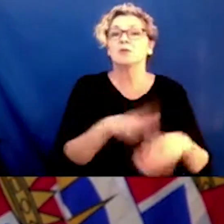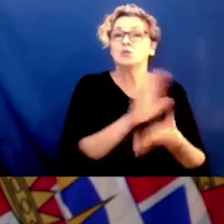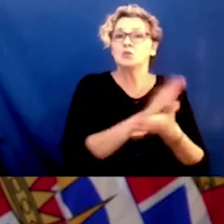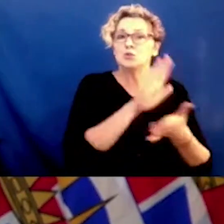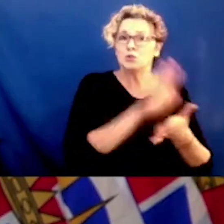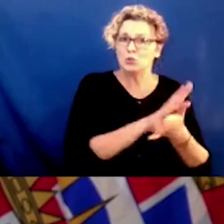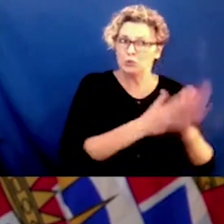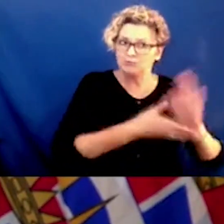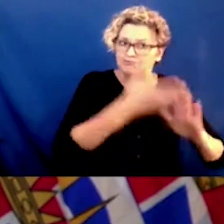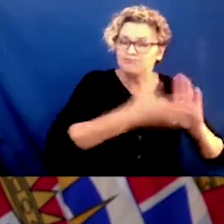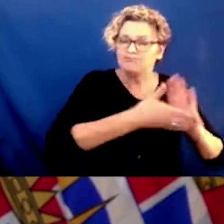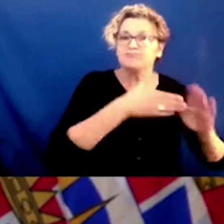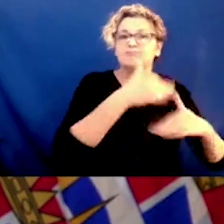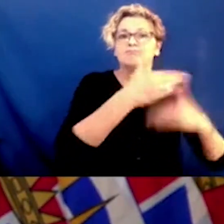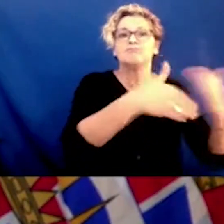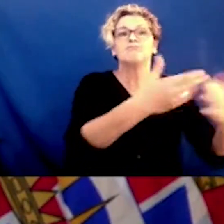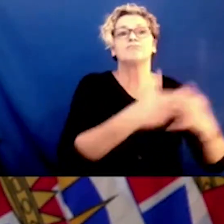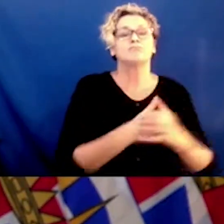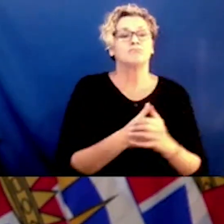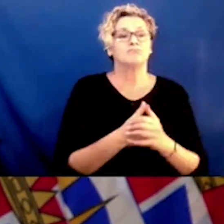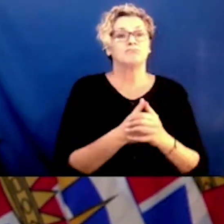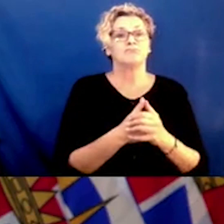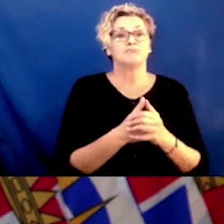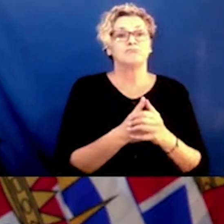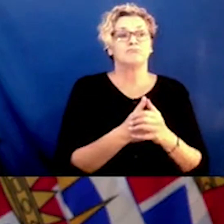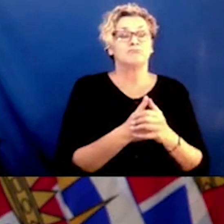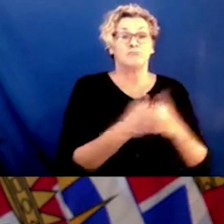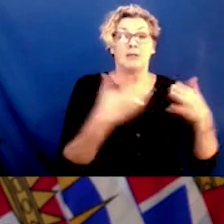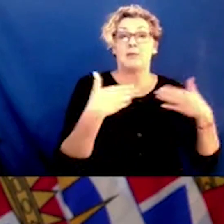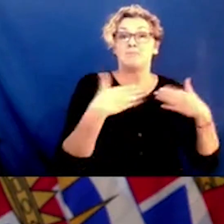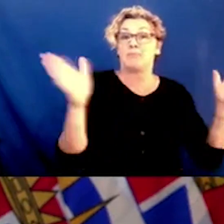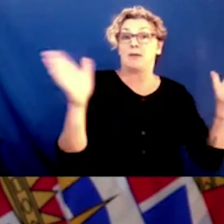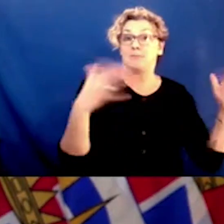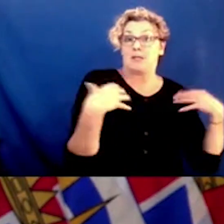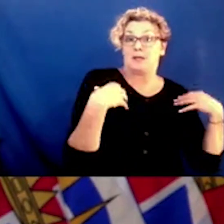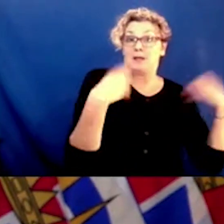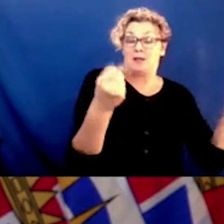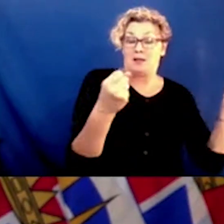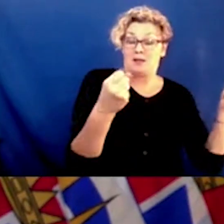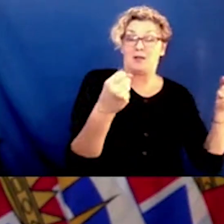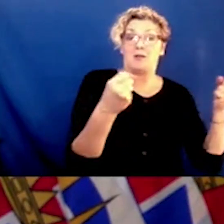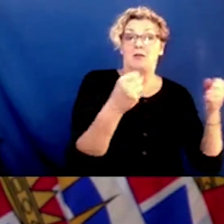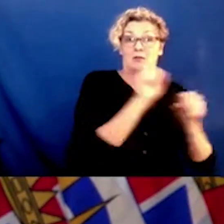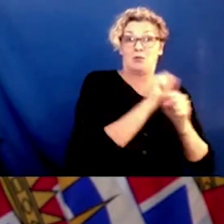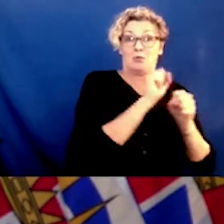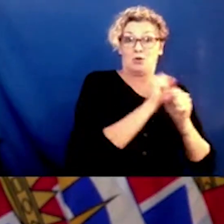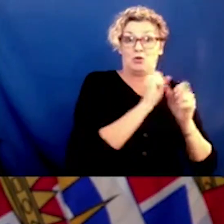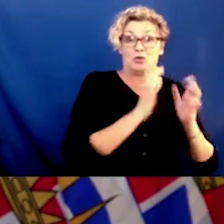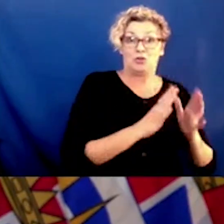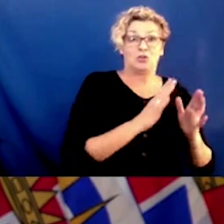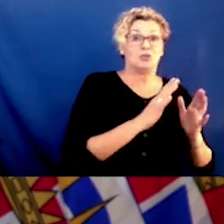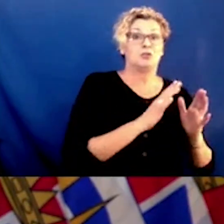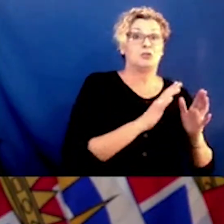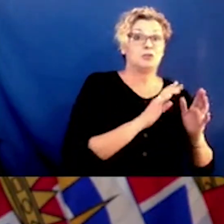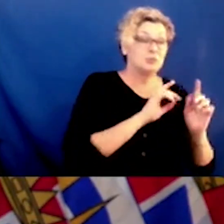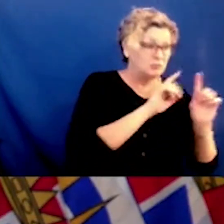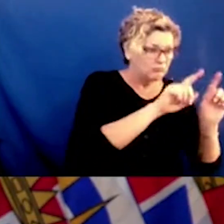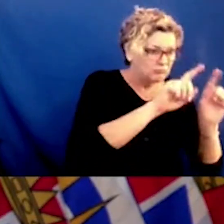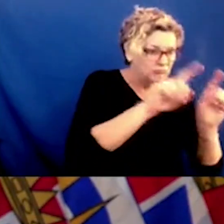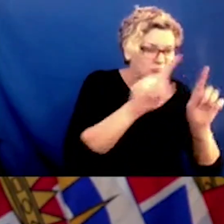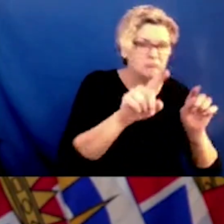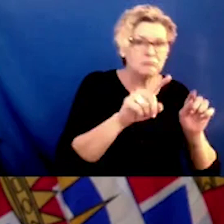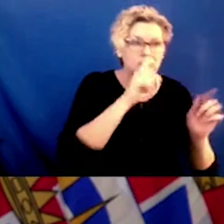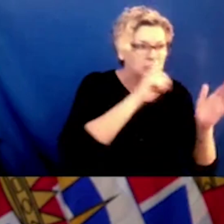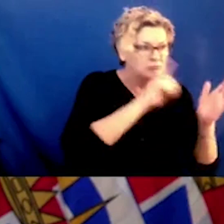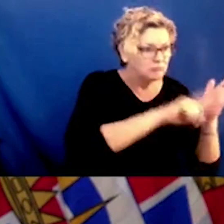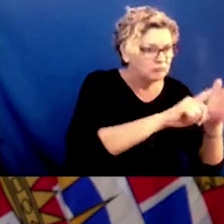the actions that we're taking as individuals and as communities that is making this difference. And it's important for our health of our communities